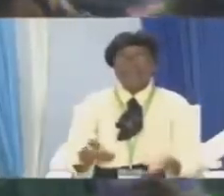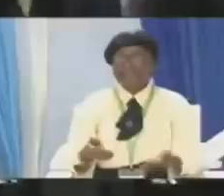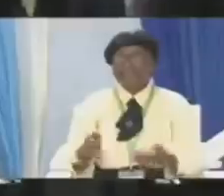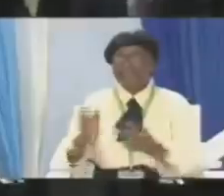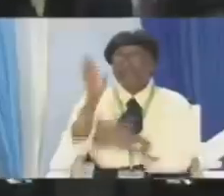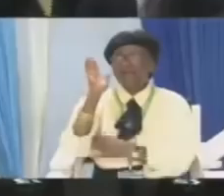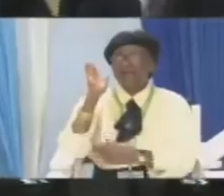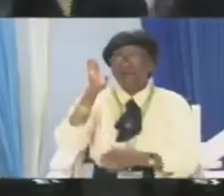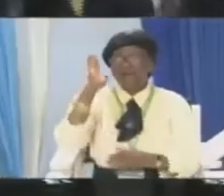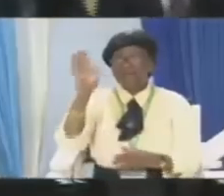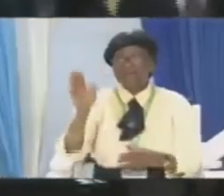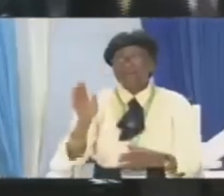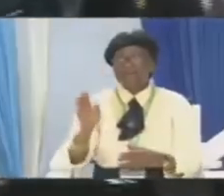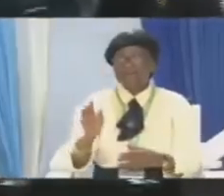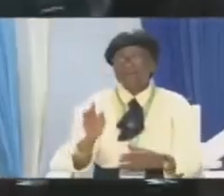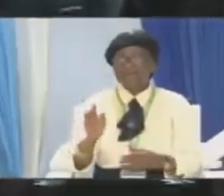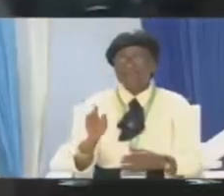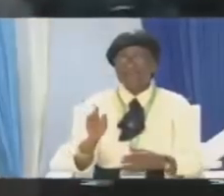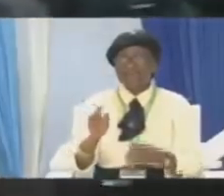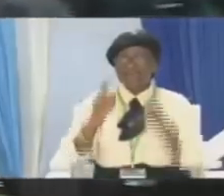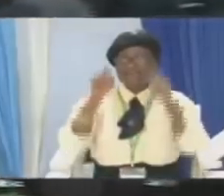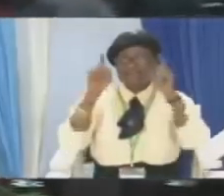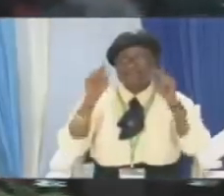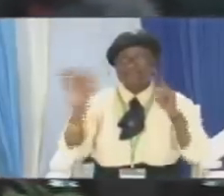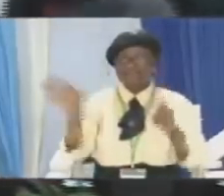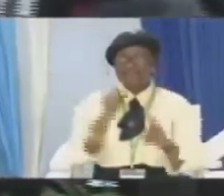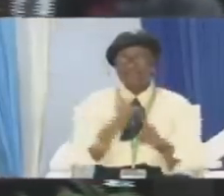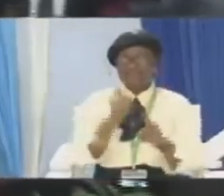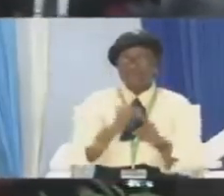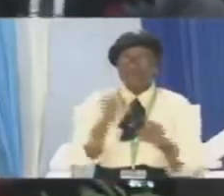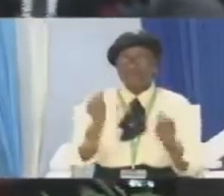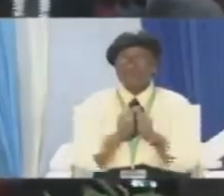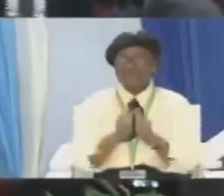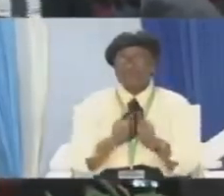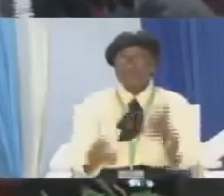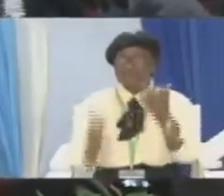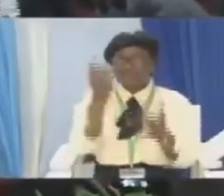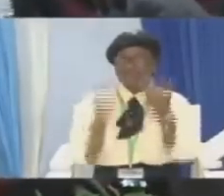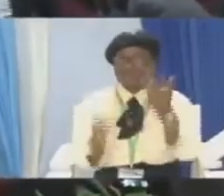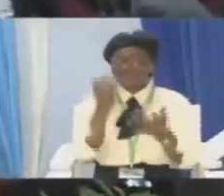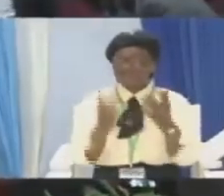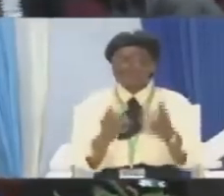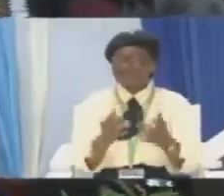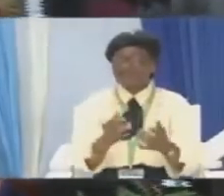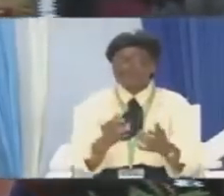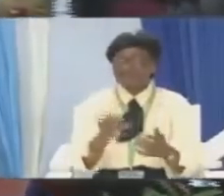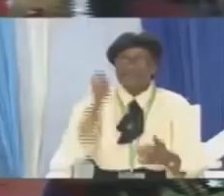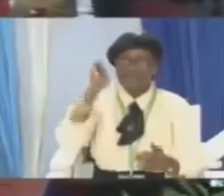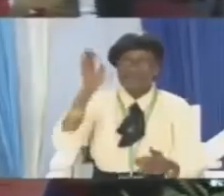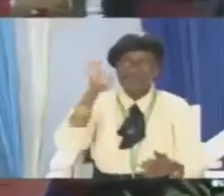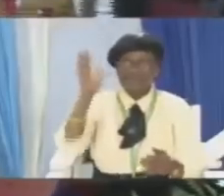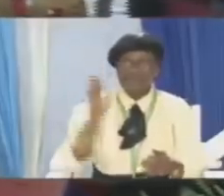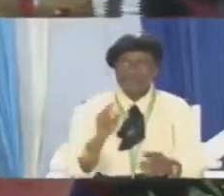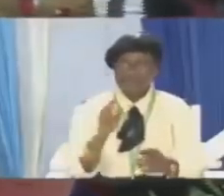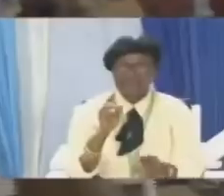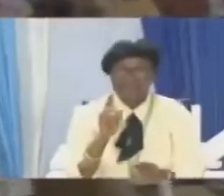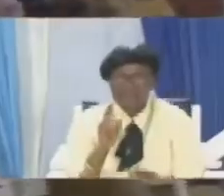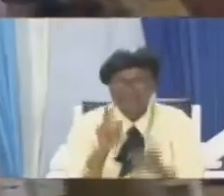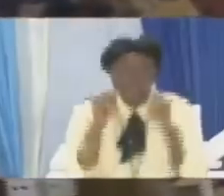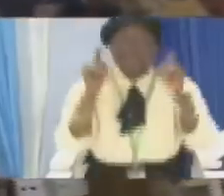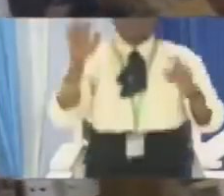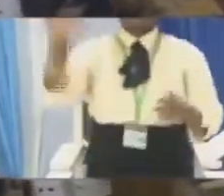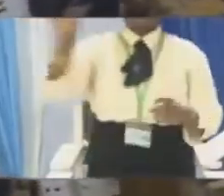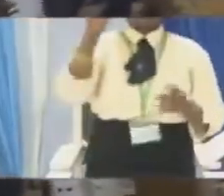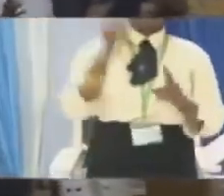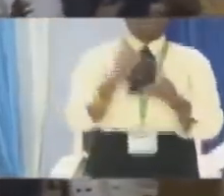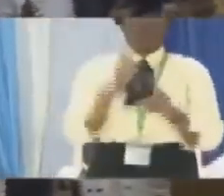God will test your walk with fire. He will test your walk. He will test my walk with fire. Reward